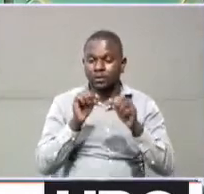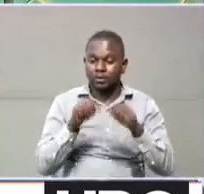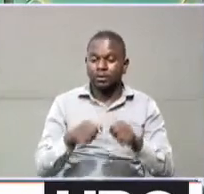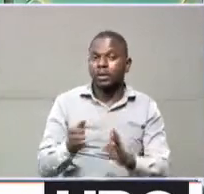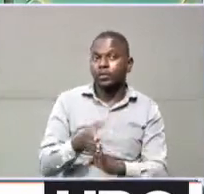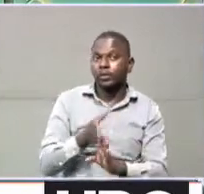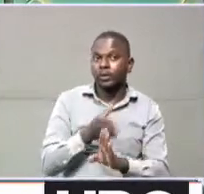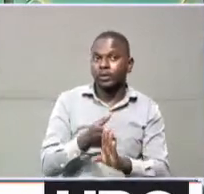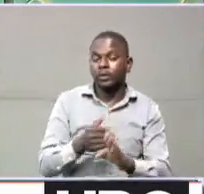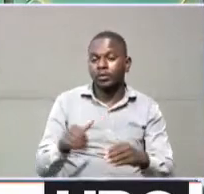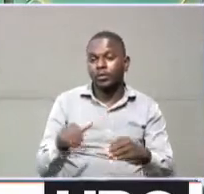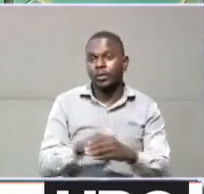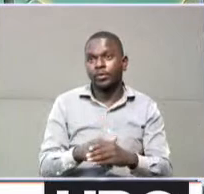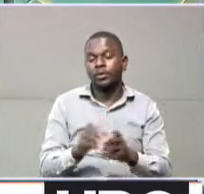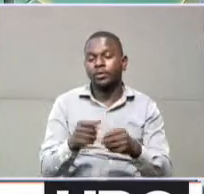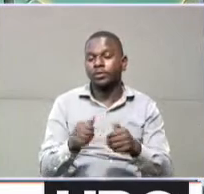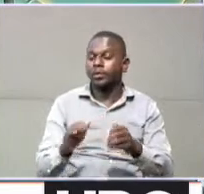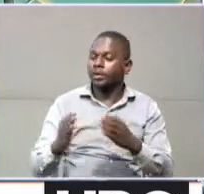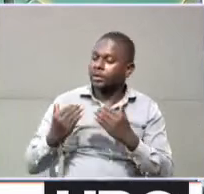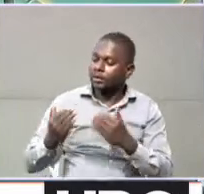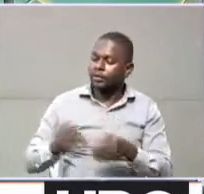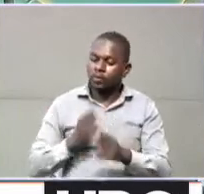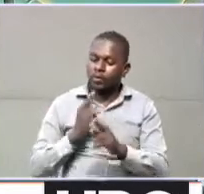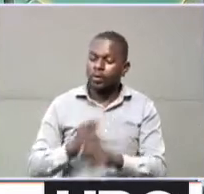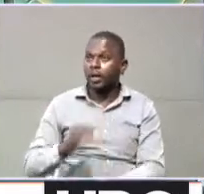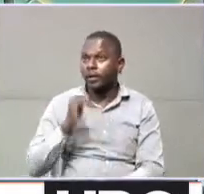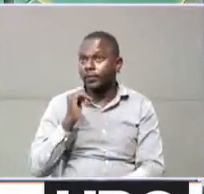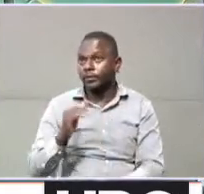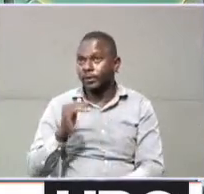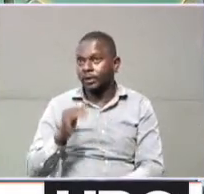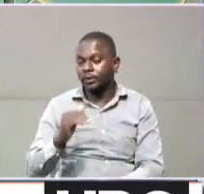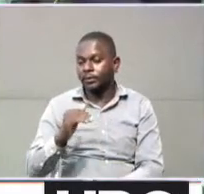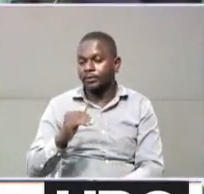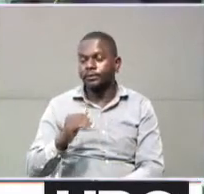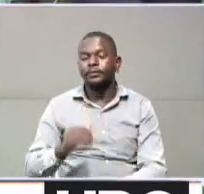guide our members accordingly thank you right now mr speaker